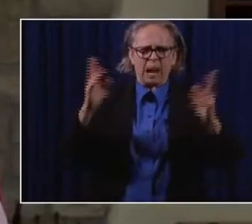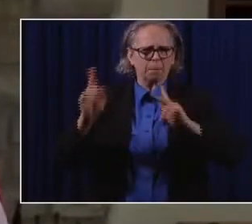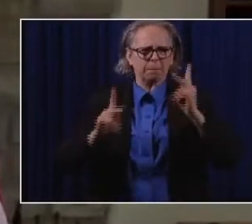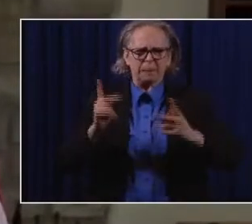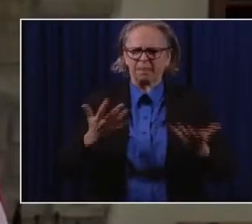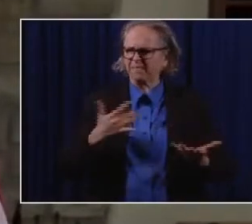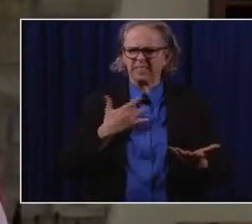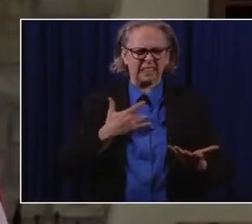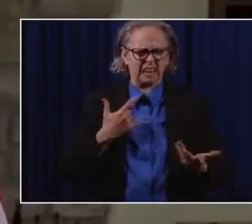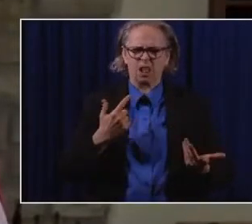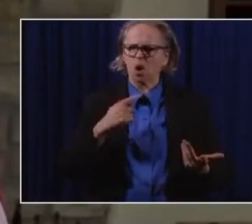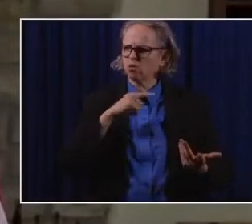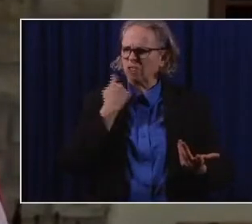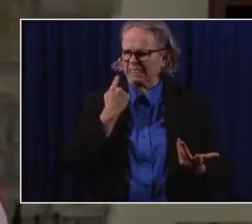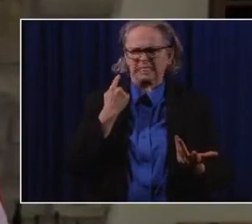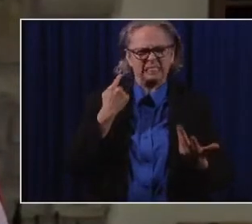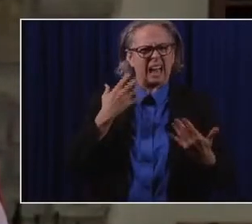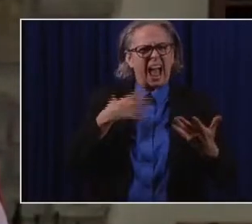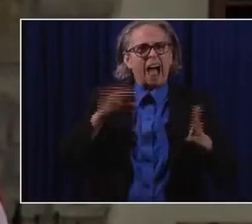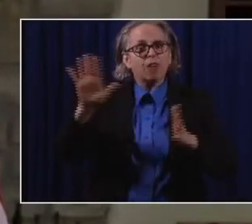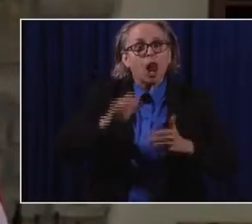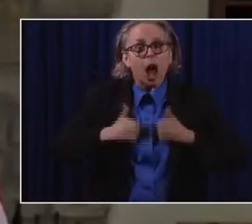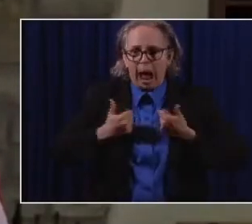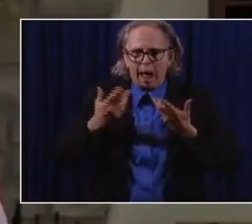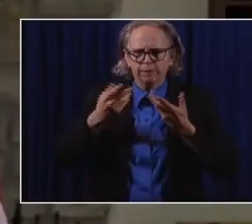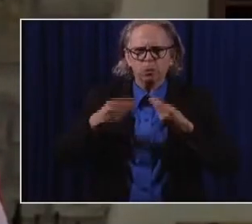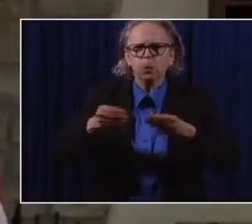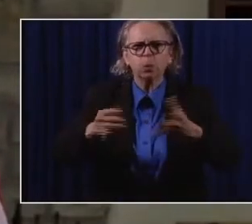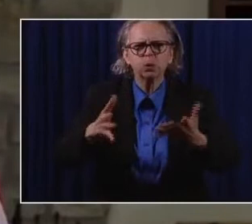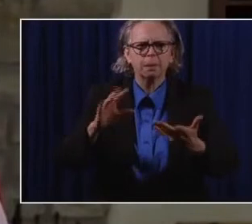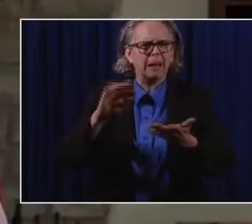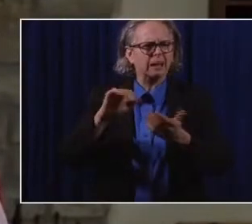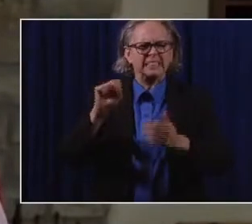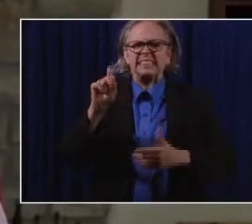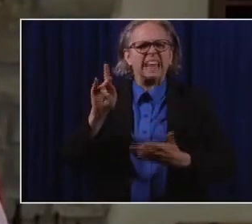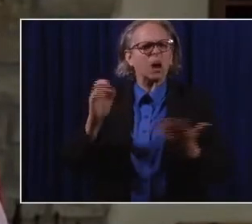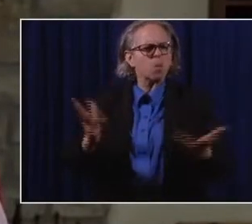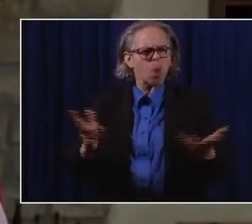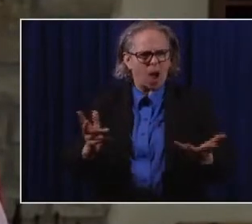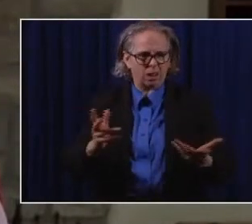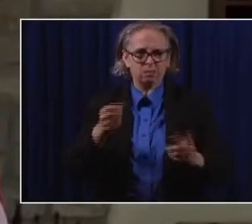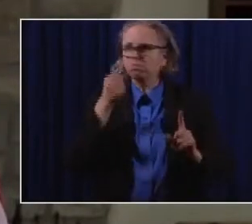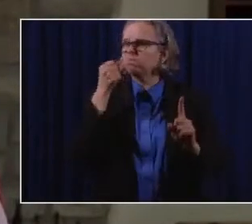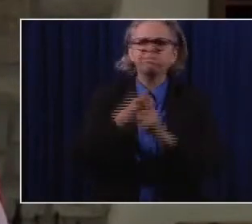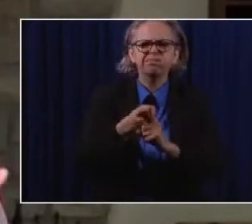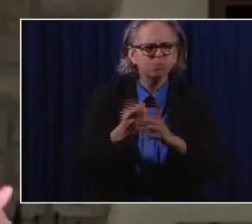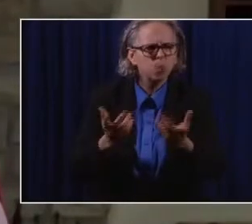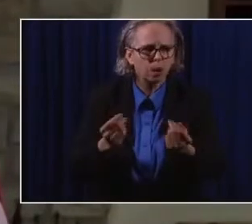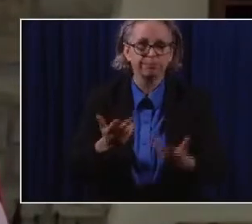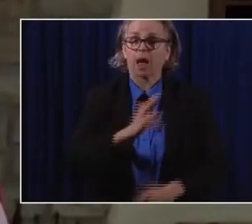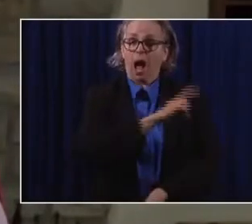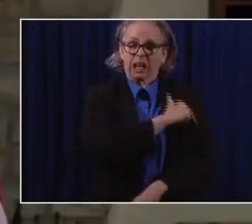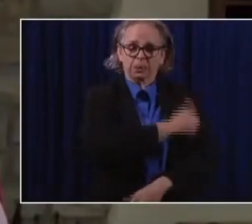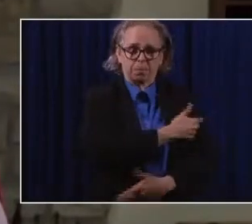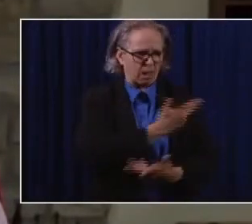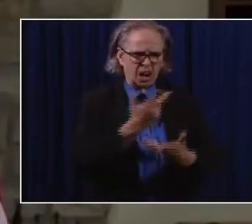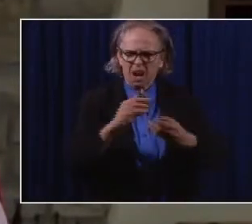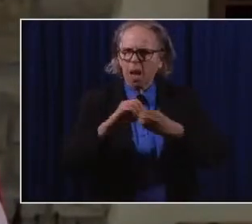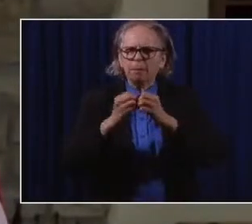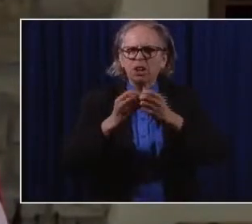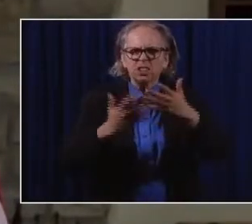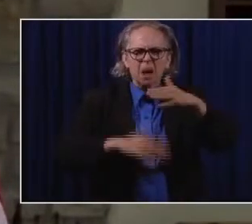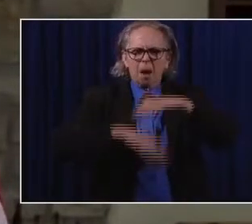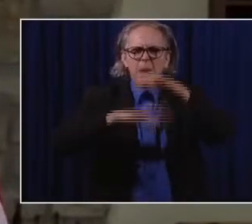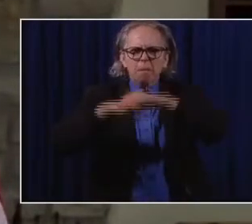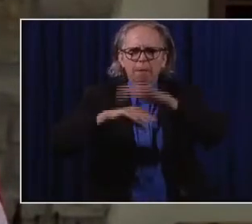We worry about our hospitals starting to fill up. We worry about long-term damage that people might have from